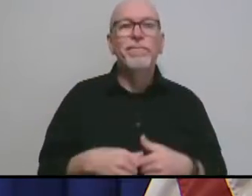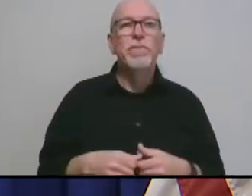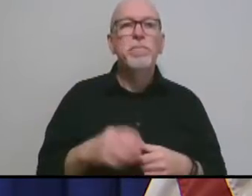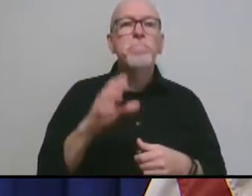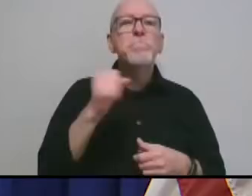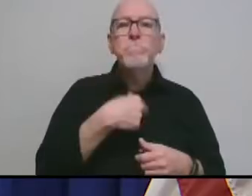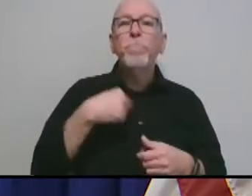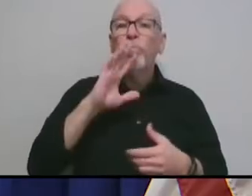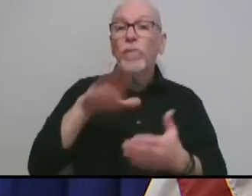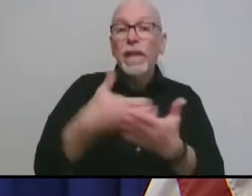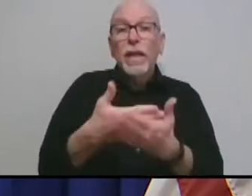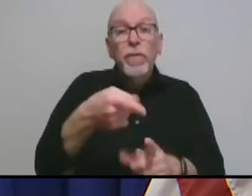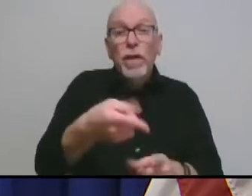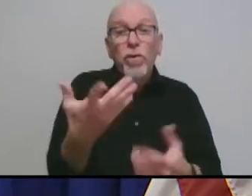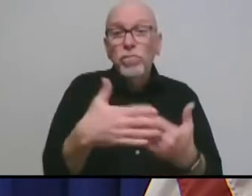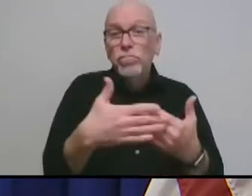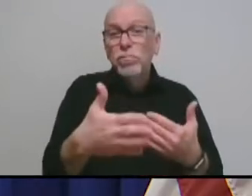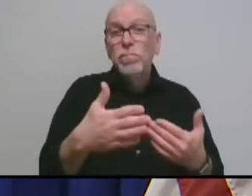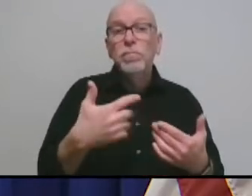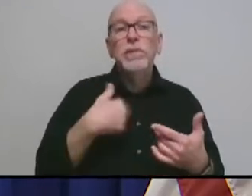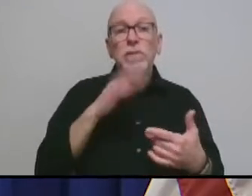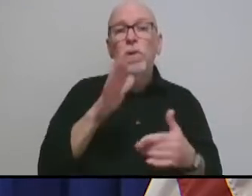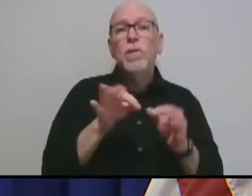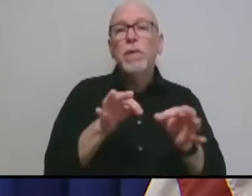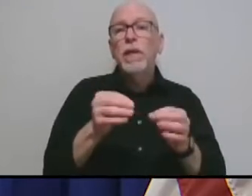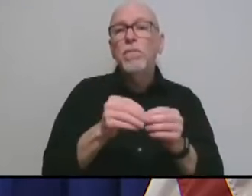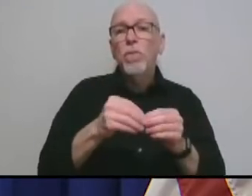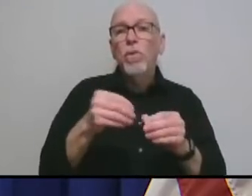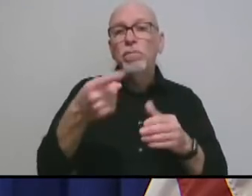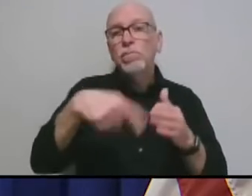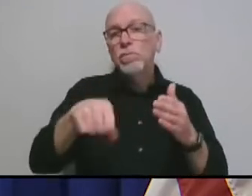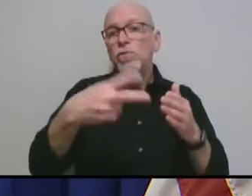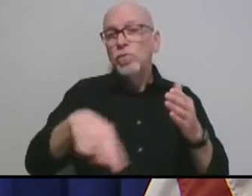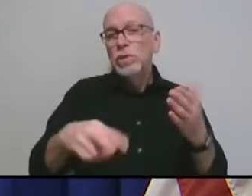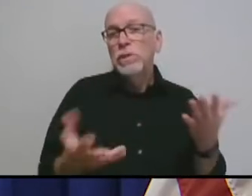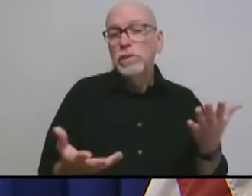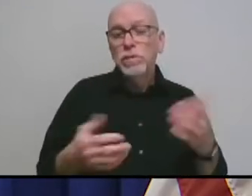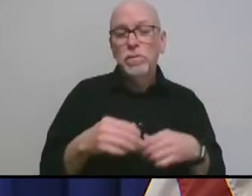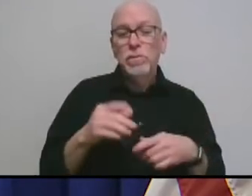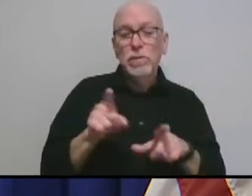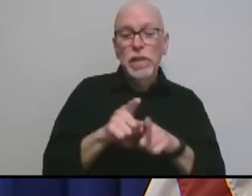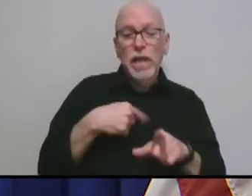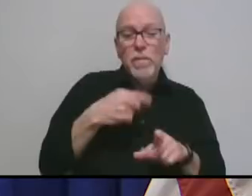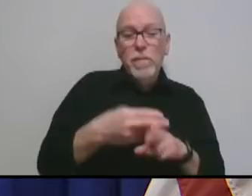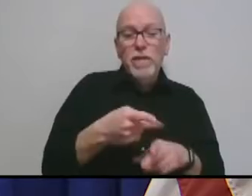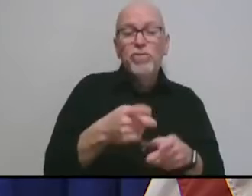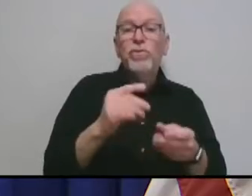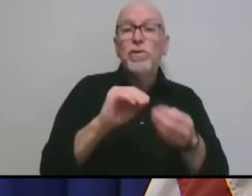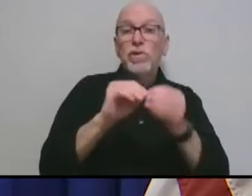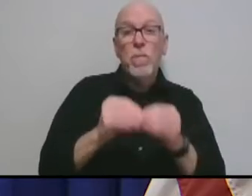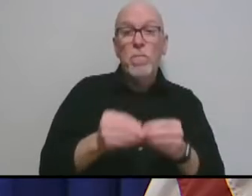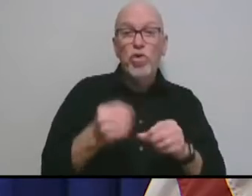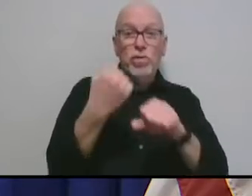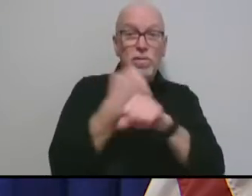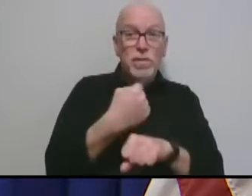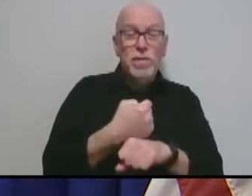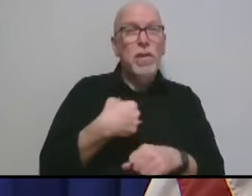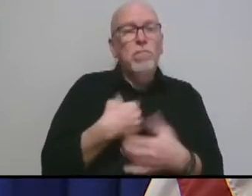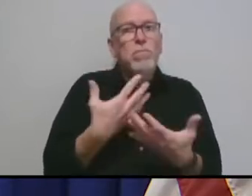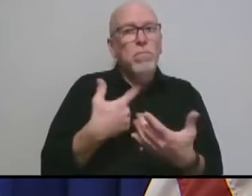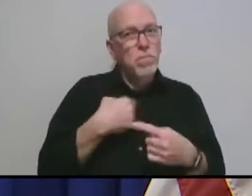get there. I'll have more to say in the next week or two. As I mentioned, the numbers, again, I'm very